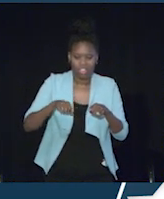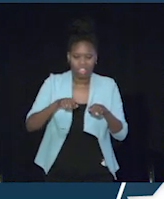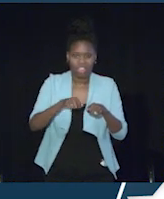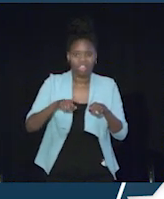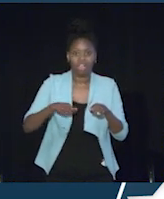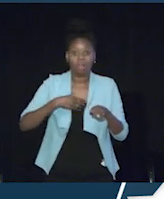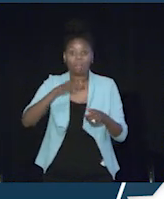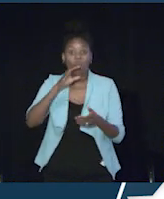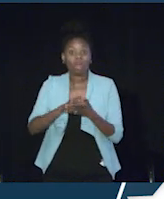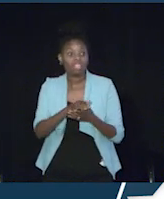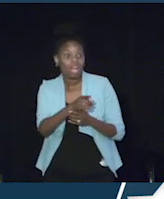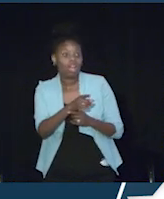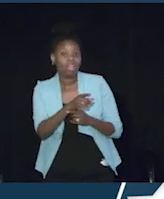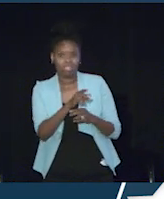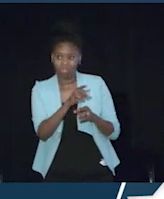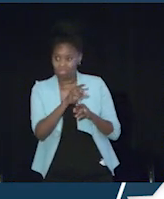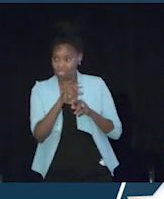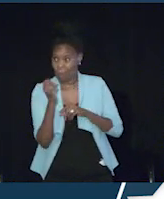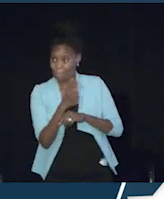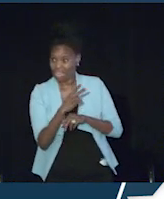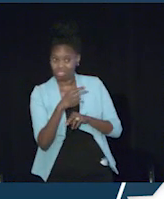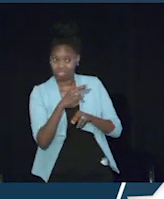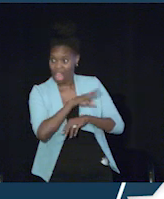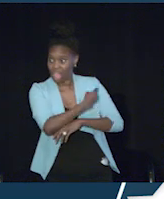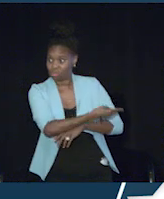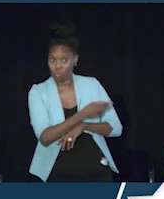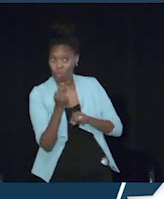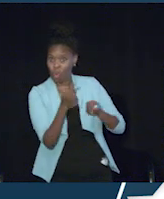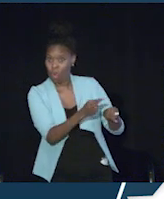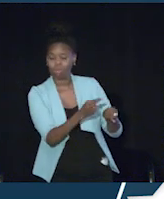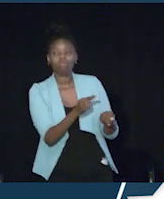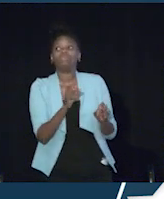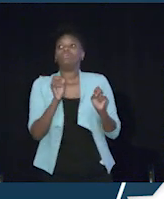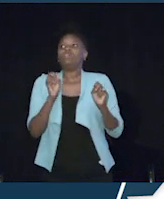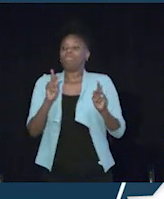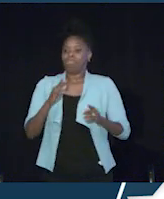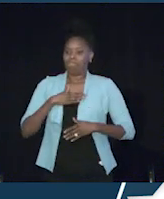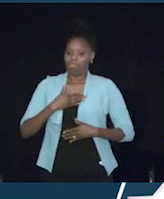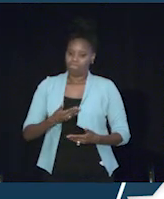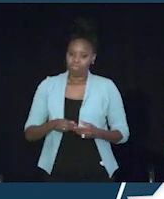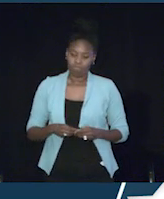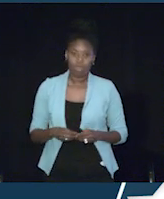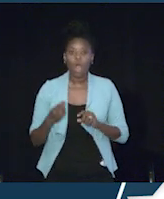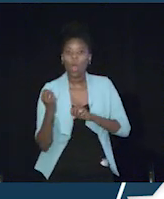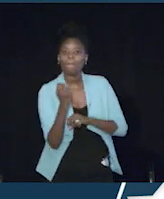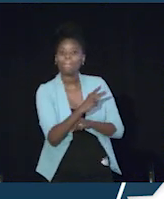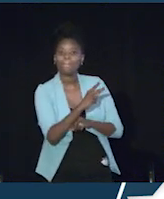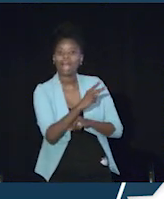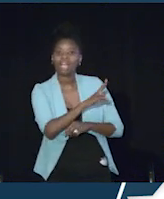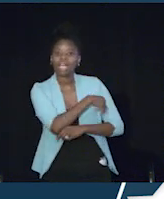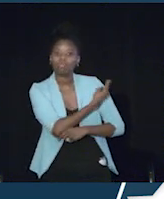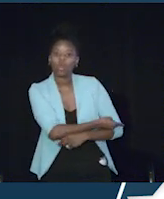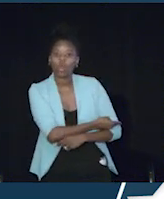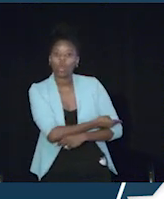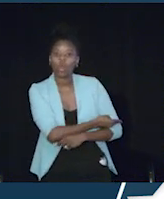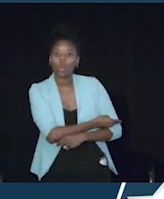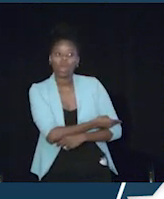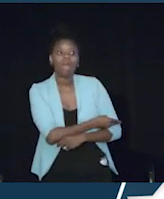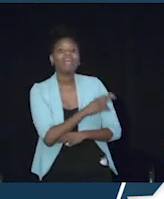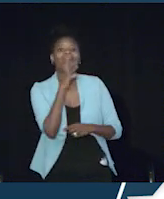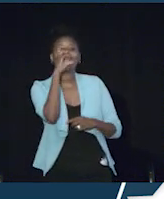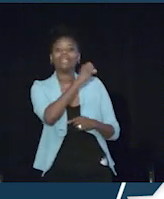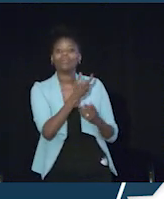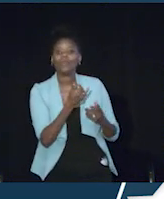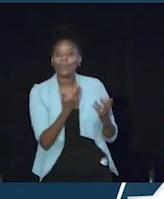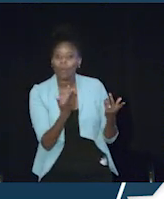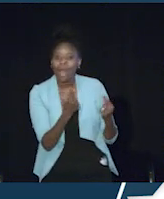so." So I went to the hospital. I'm there overnight. And guess what? They sent me home. They